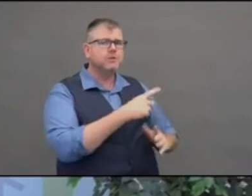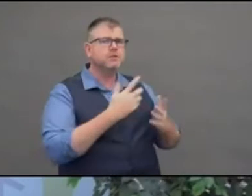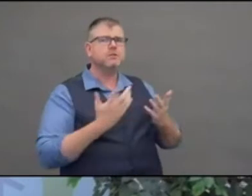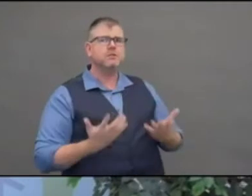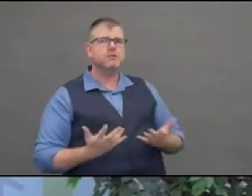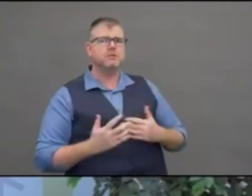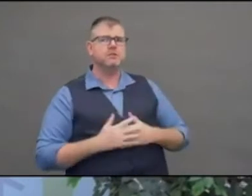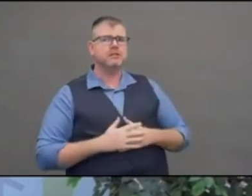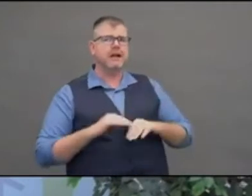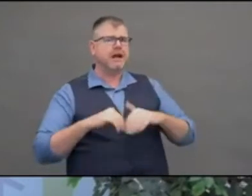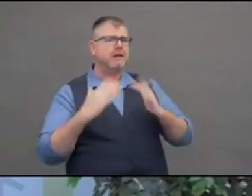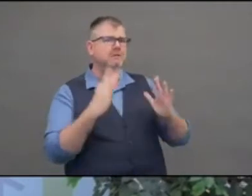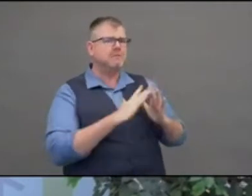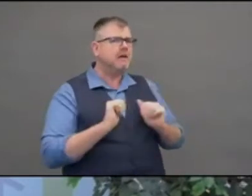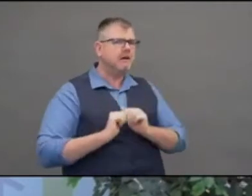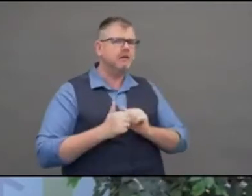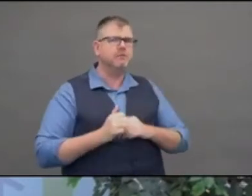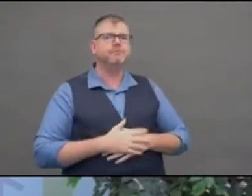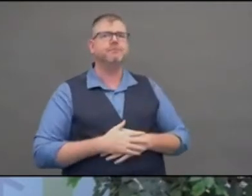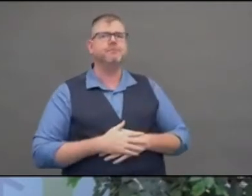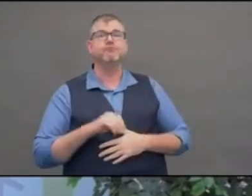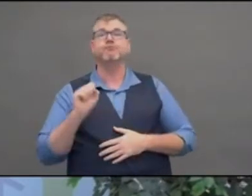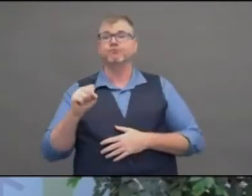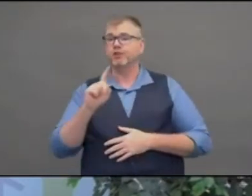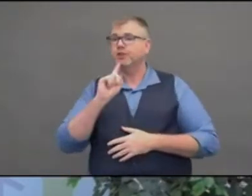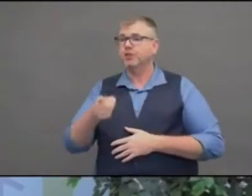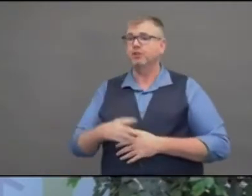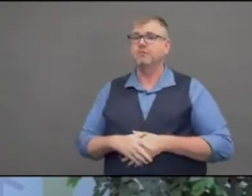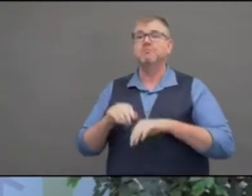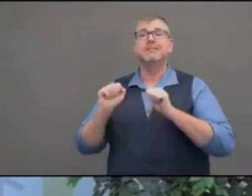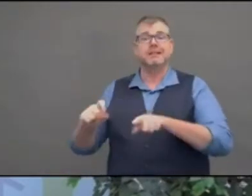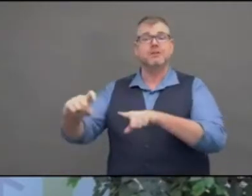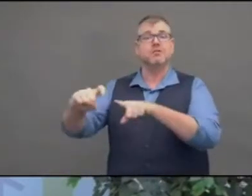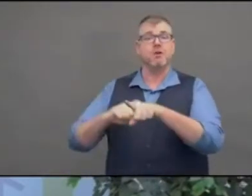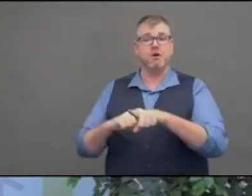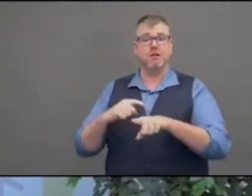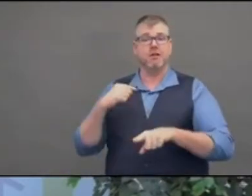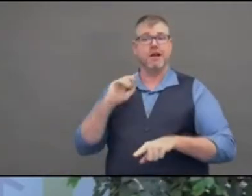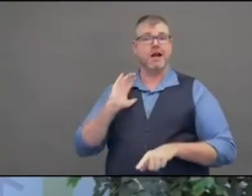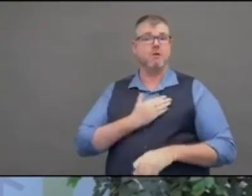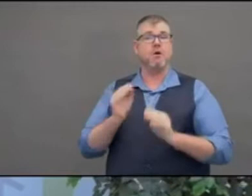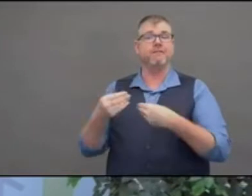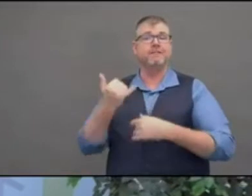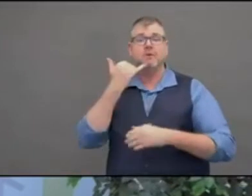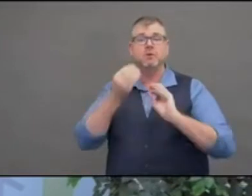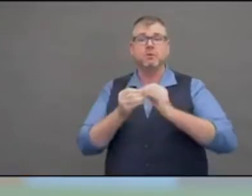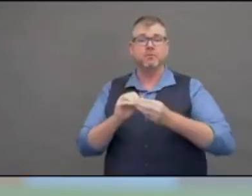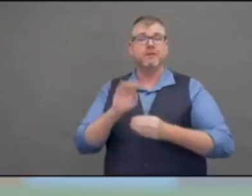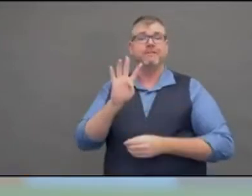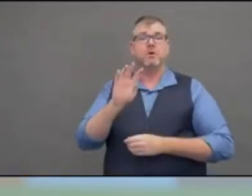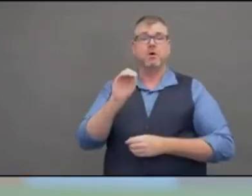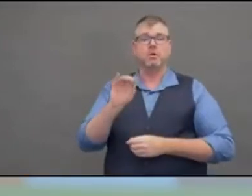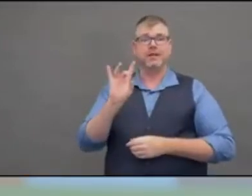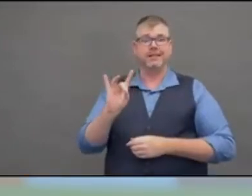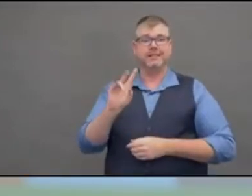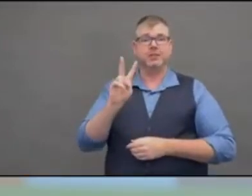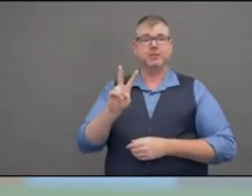do they contact you? Absolutely. So you can reach out to us at our office phone number at